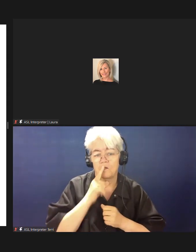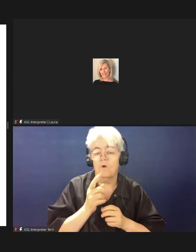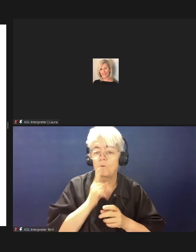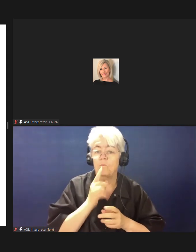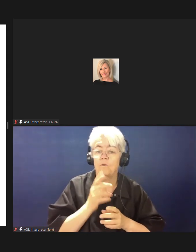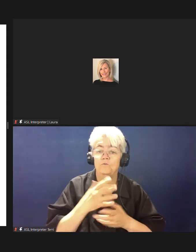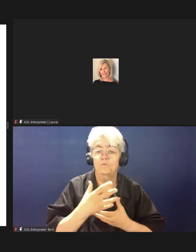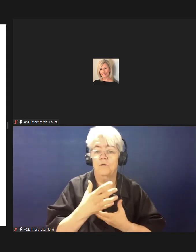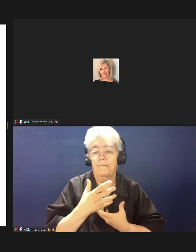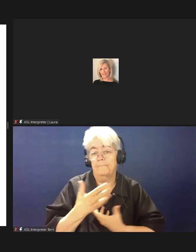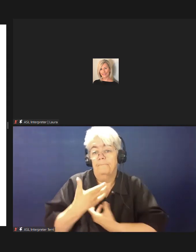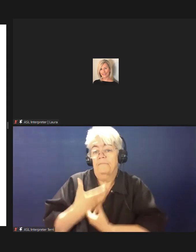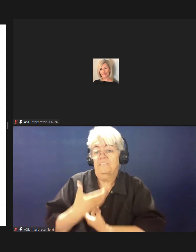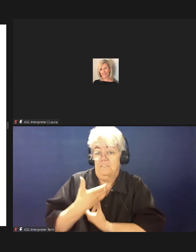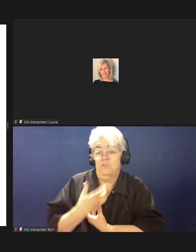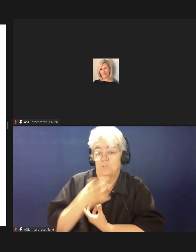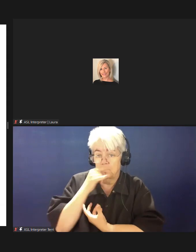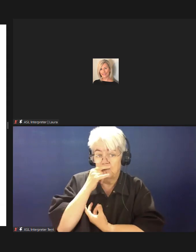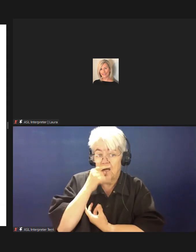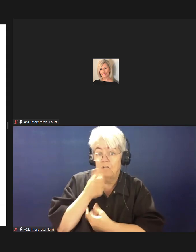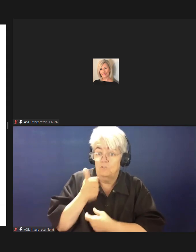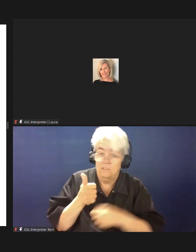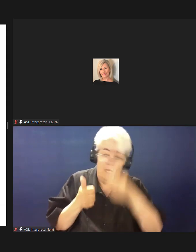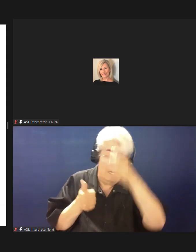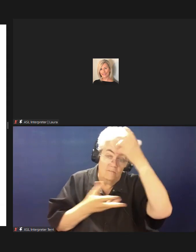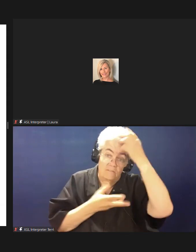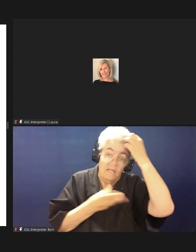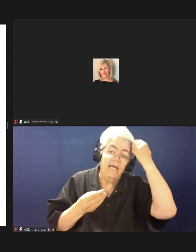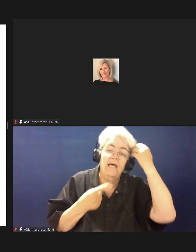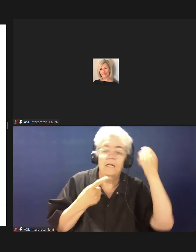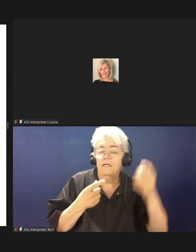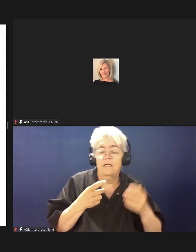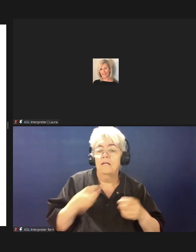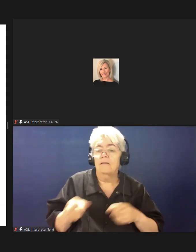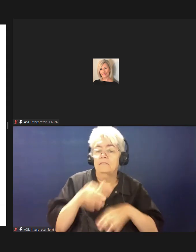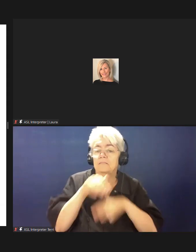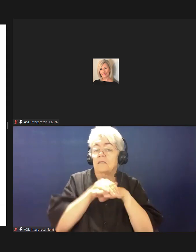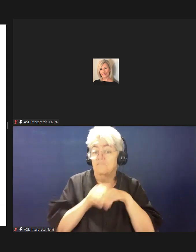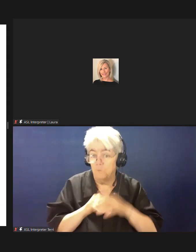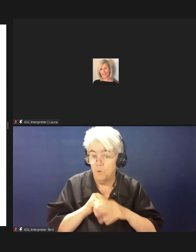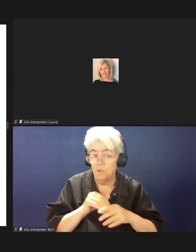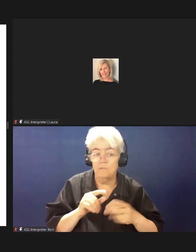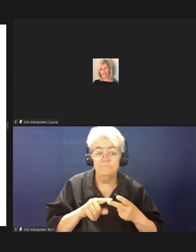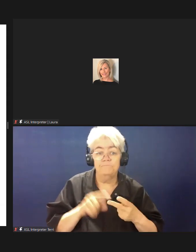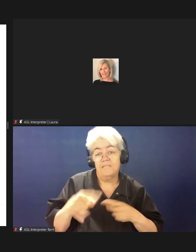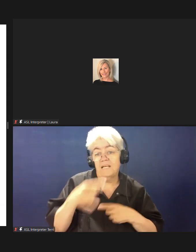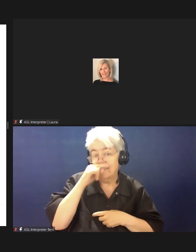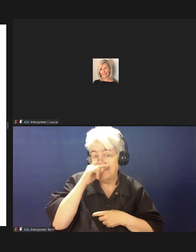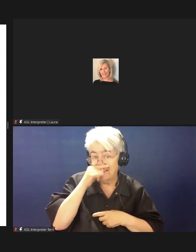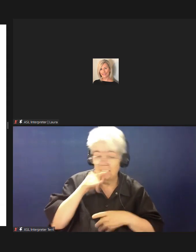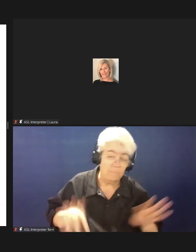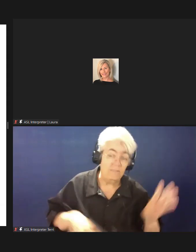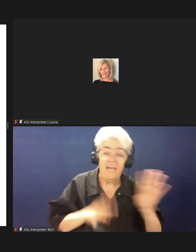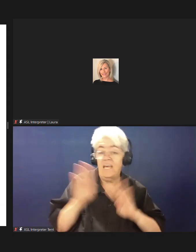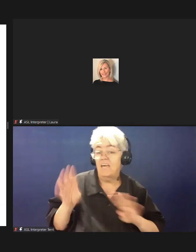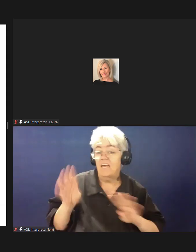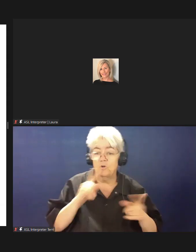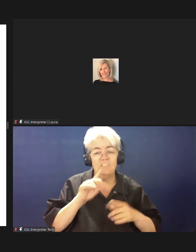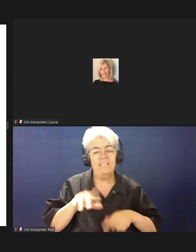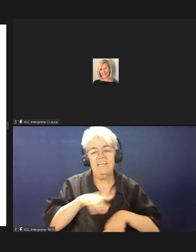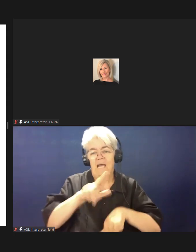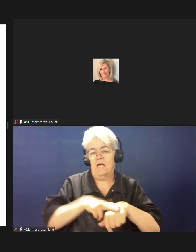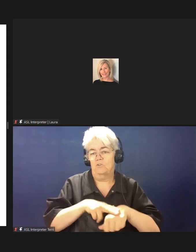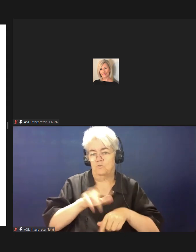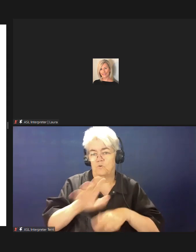the child and yourself and other helpers in a way that's comfortable and allows the child's behavior to be naturally